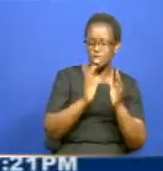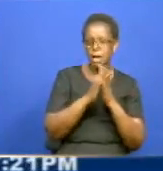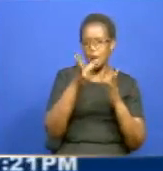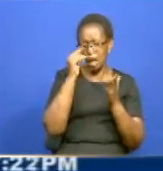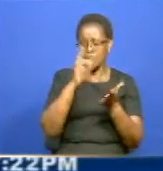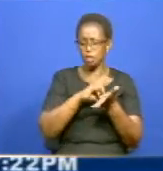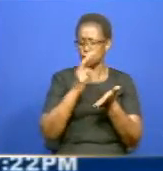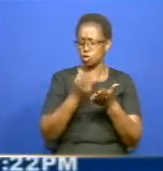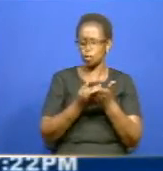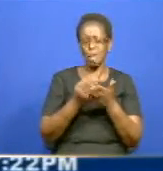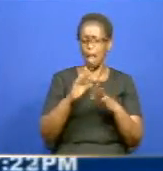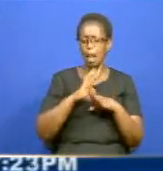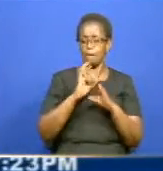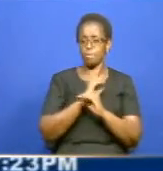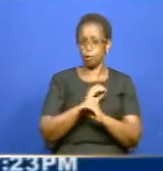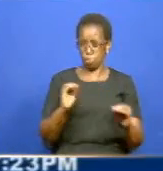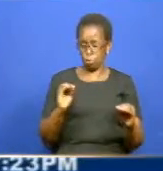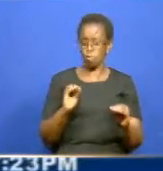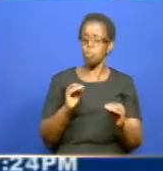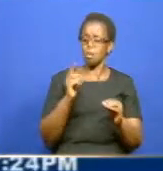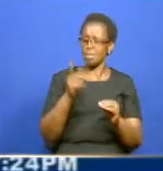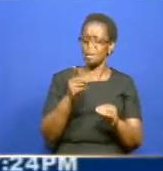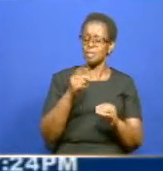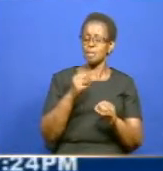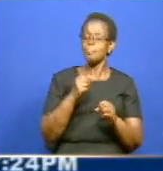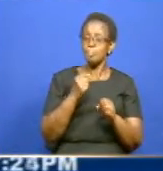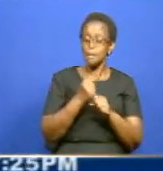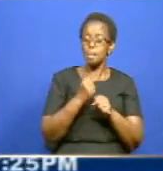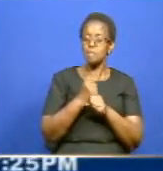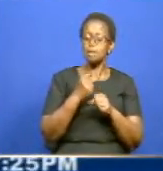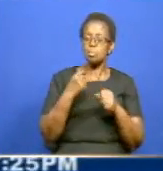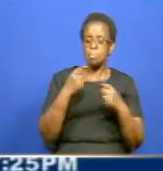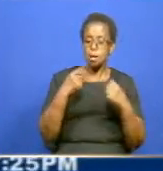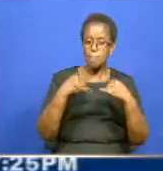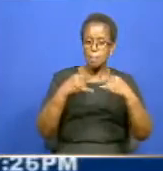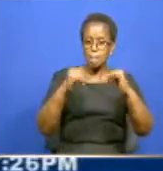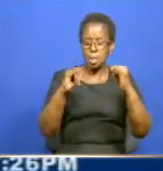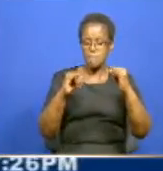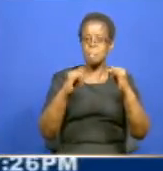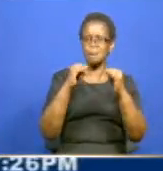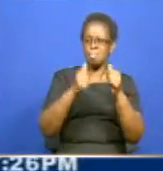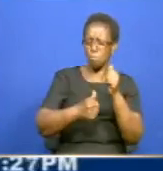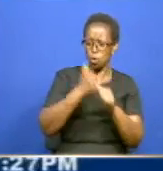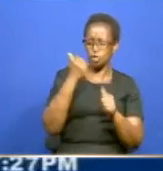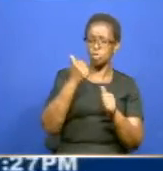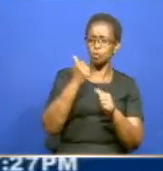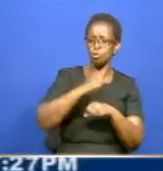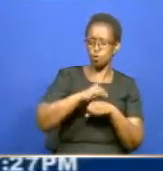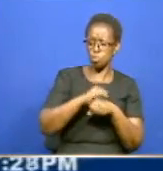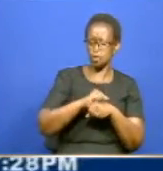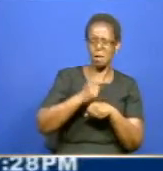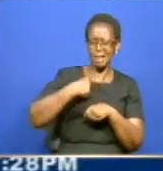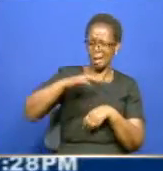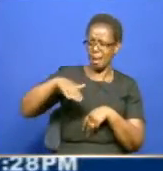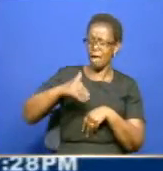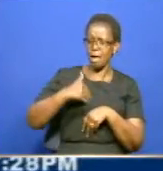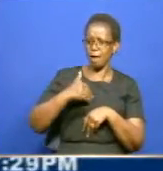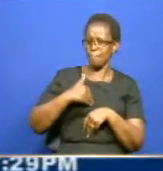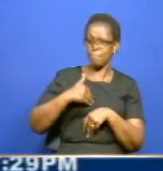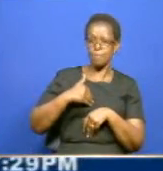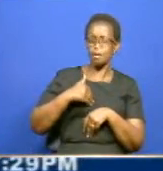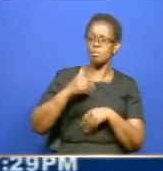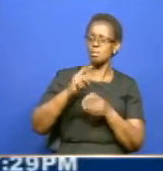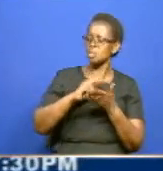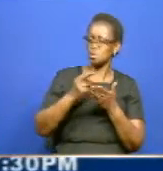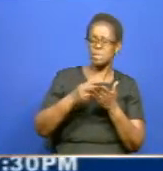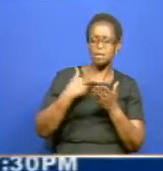to successfully implement the CPC curriculum, and majority of schools facing delayed distribution and delivery of textbooks.